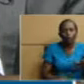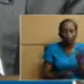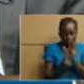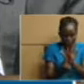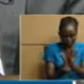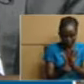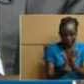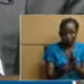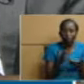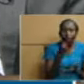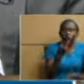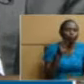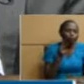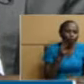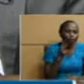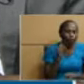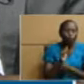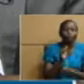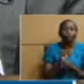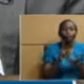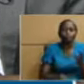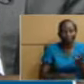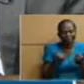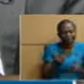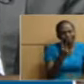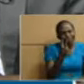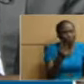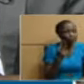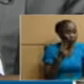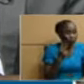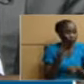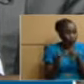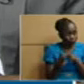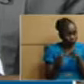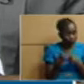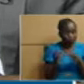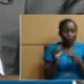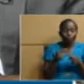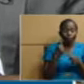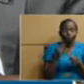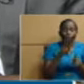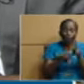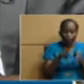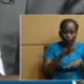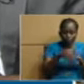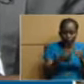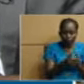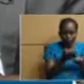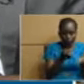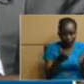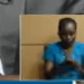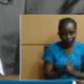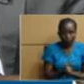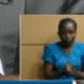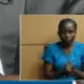example, with that 2 million. And that 2 million is supposed to maybe be for vote rearing. And